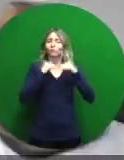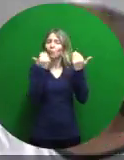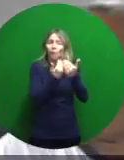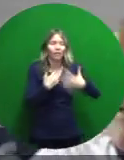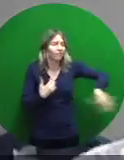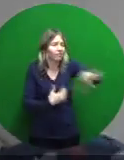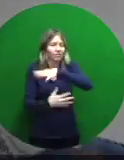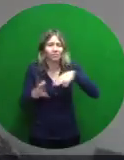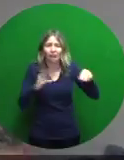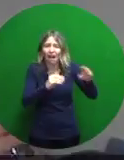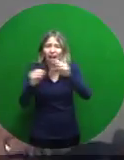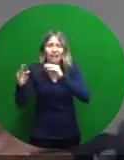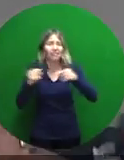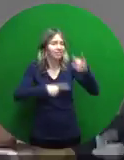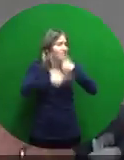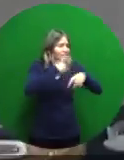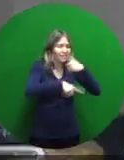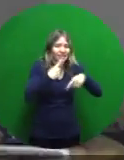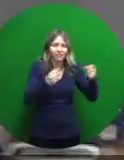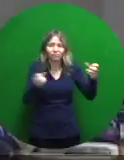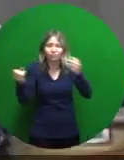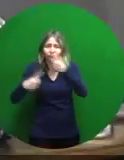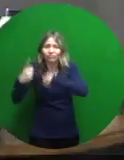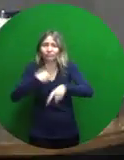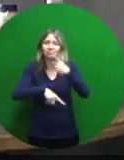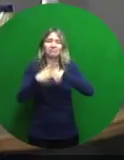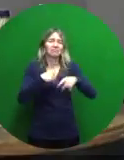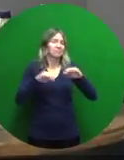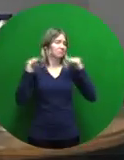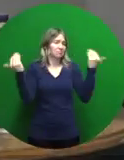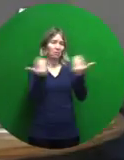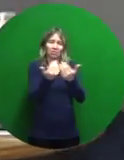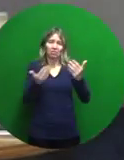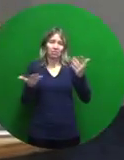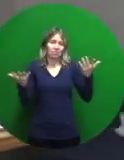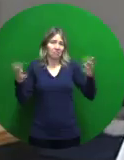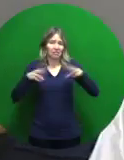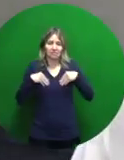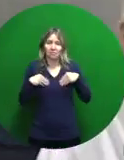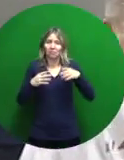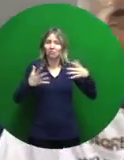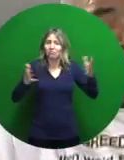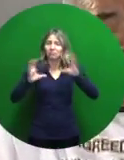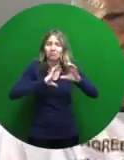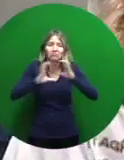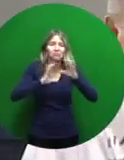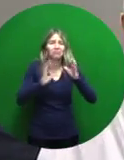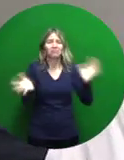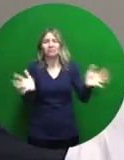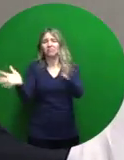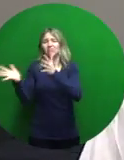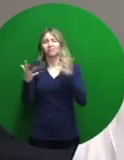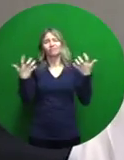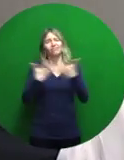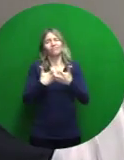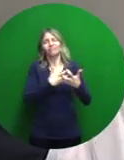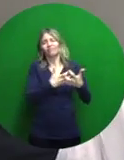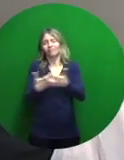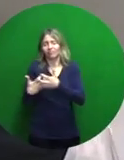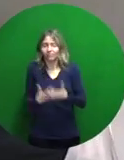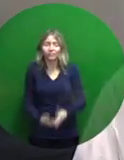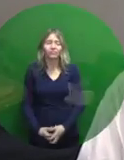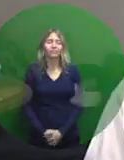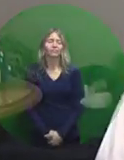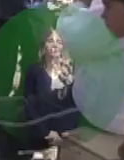sign language, everybody is accepting them, everybody is communicating. Tama, may ilagi yun, o kakataka ko ng mata amalo, kano'y